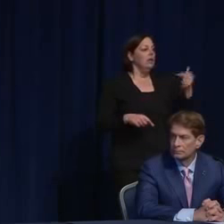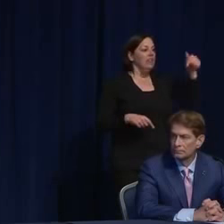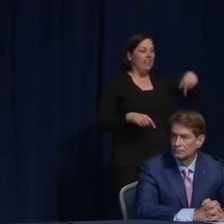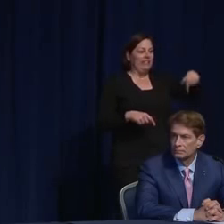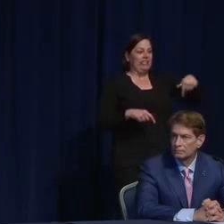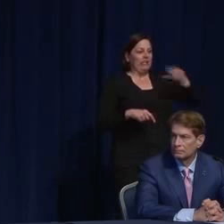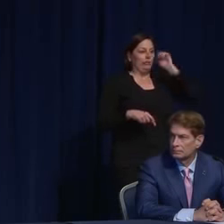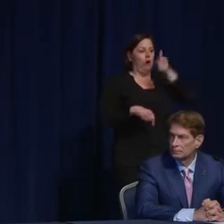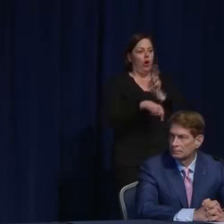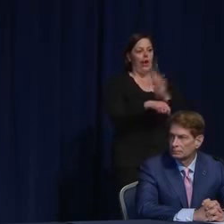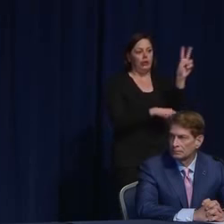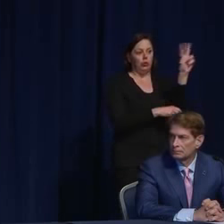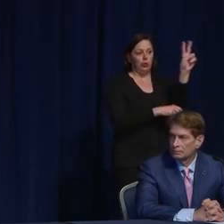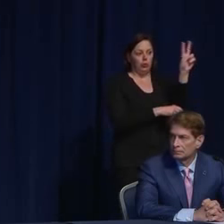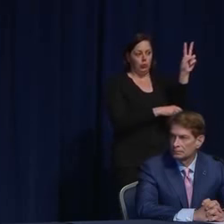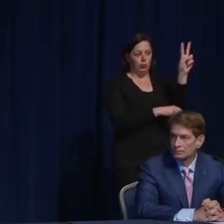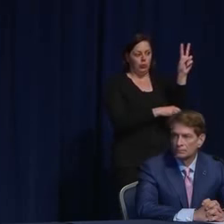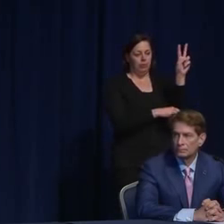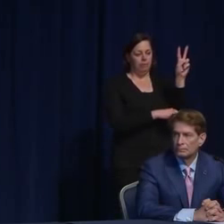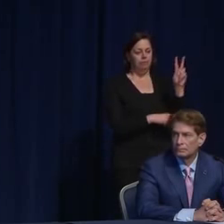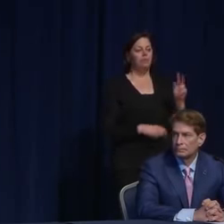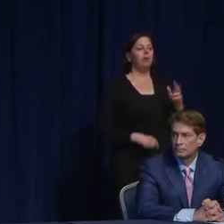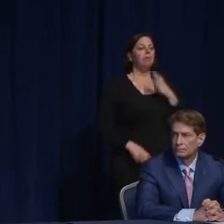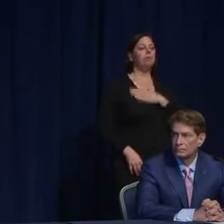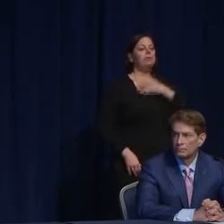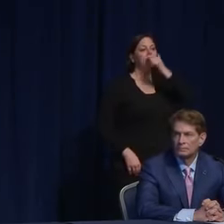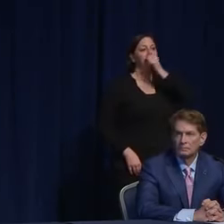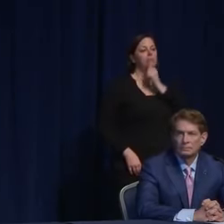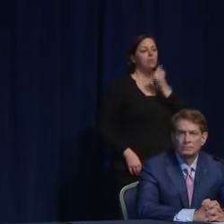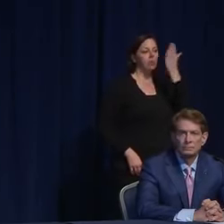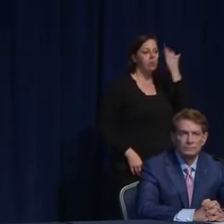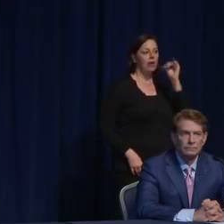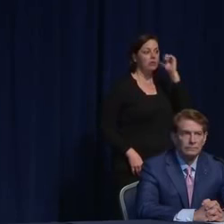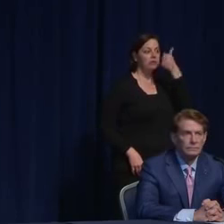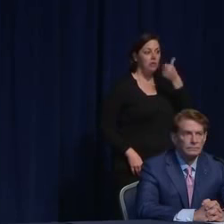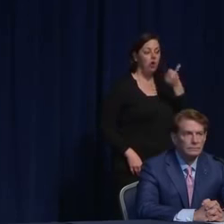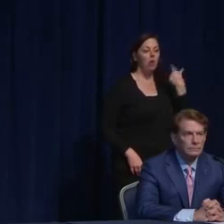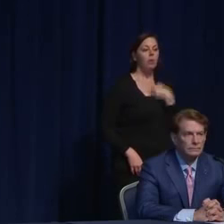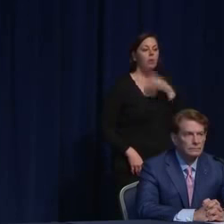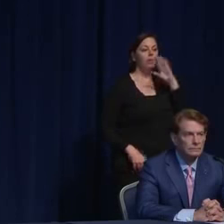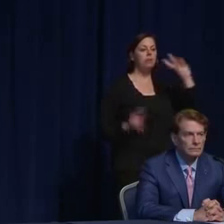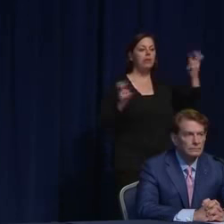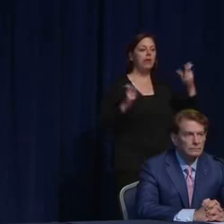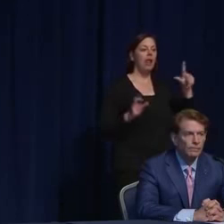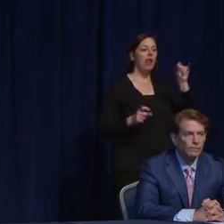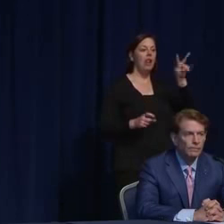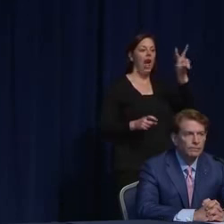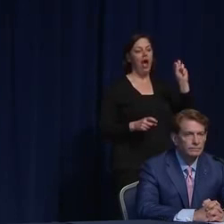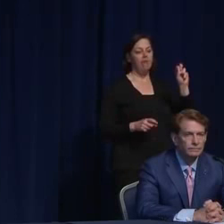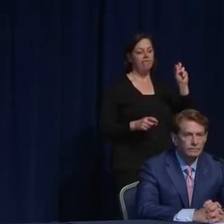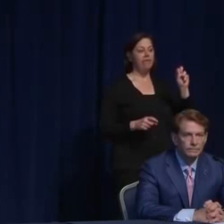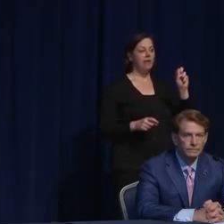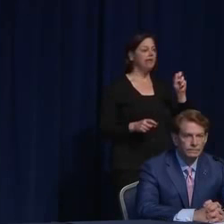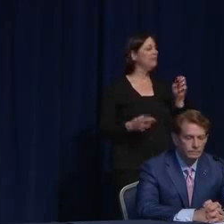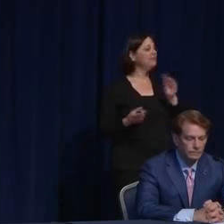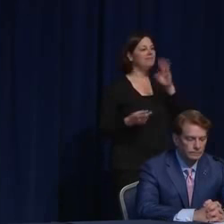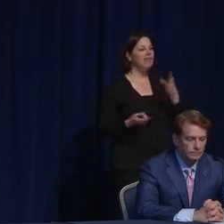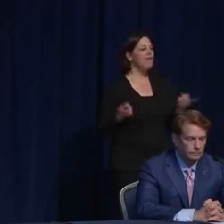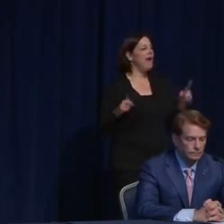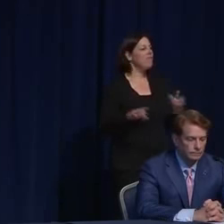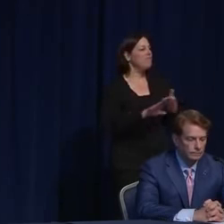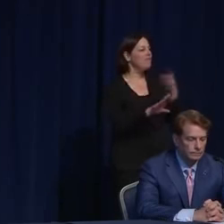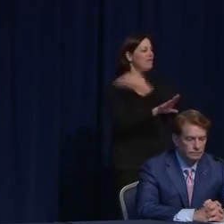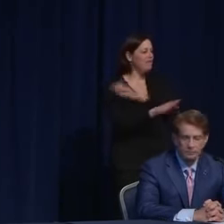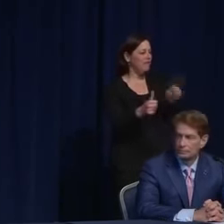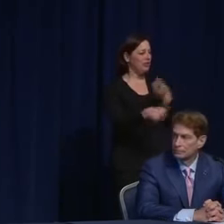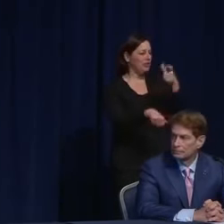to bear with us tomorrow morning as we go live. A, we've never done it before, and B, there's pent-up demand. So let's hope we get